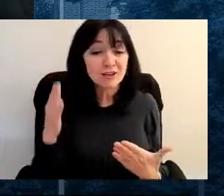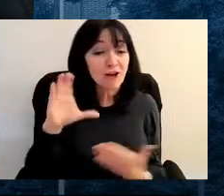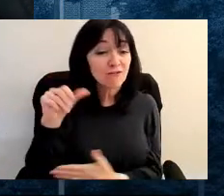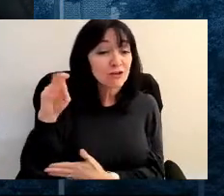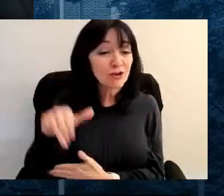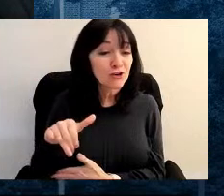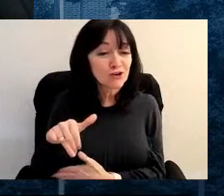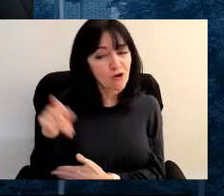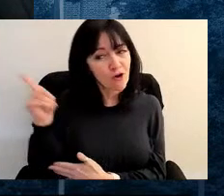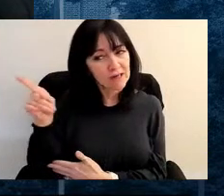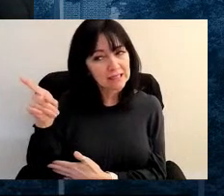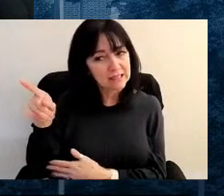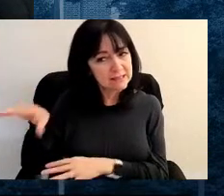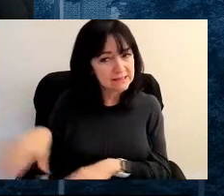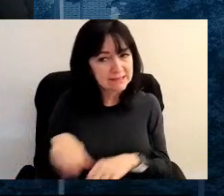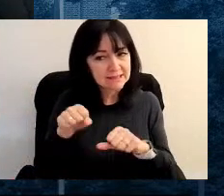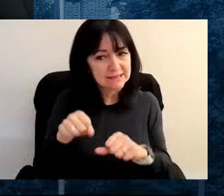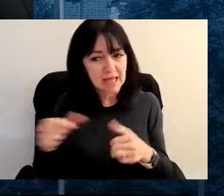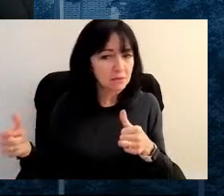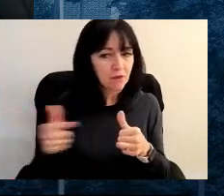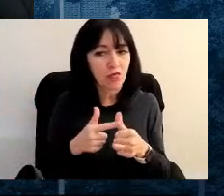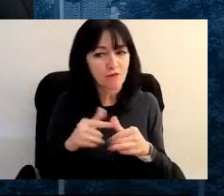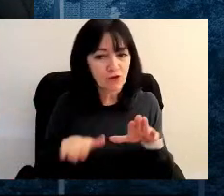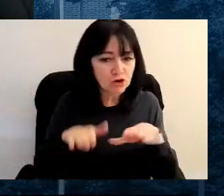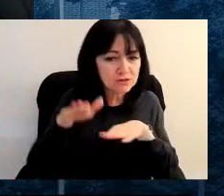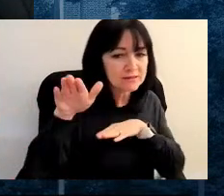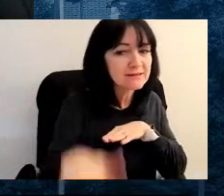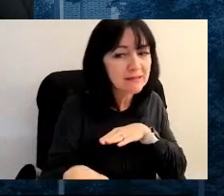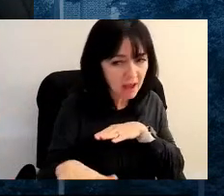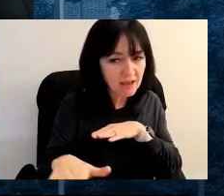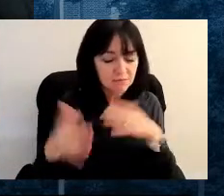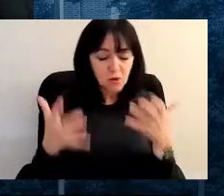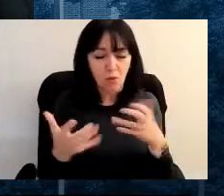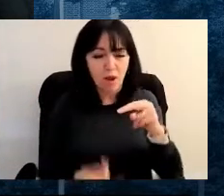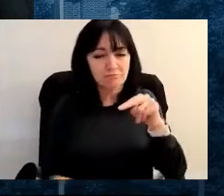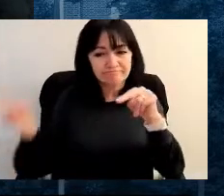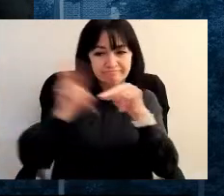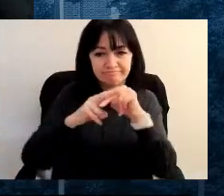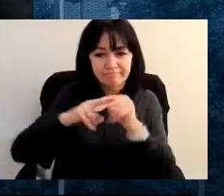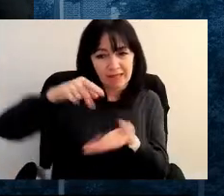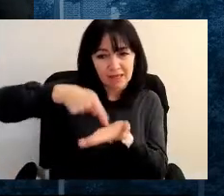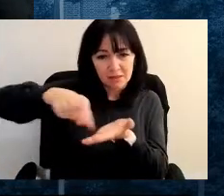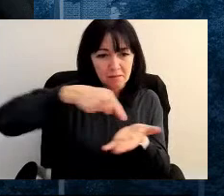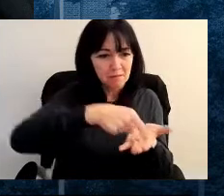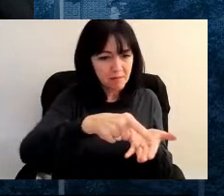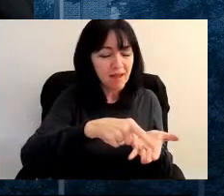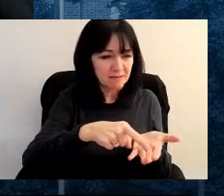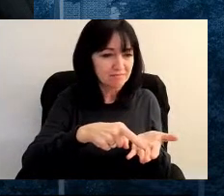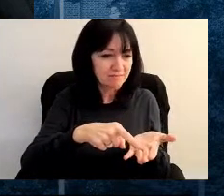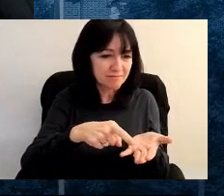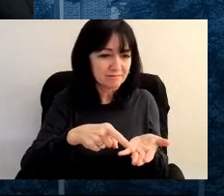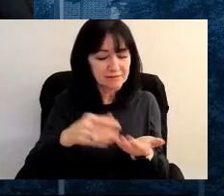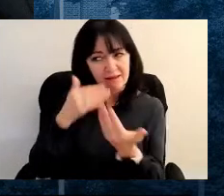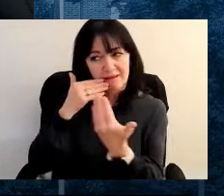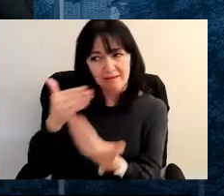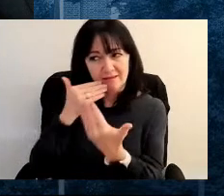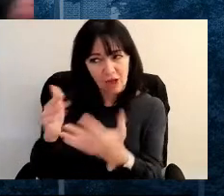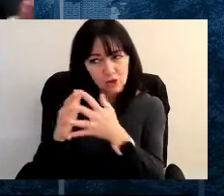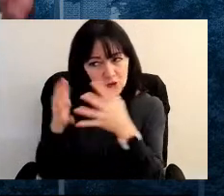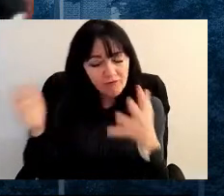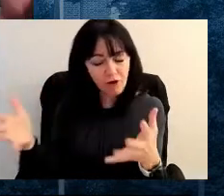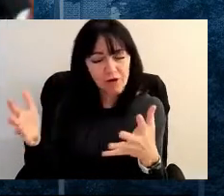for taking the first of many meaningful steps toward elevating educator pay to a respectful and professional level. Thank you very much, Governor.